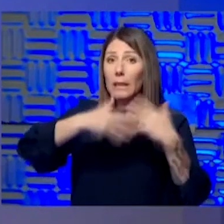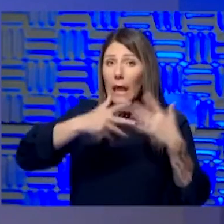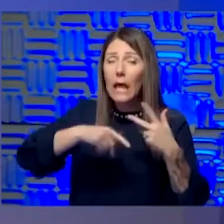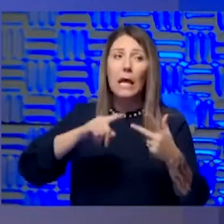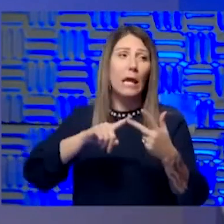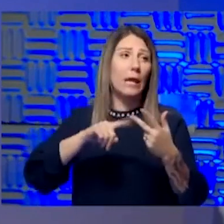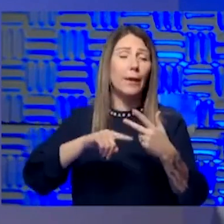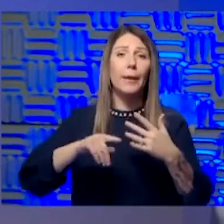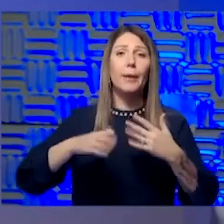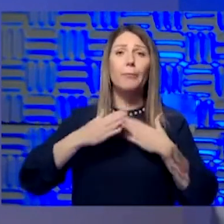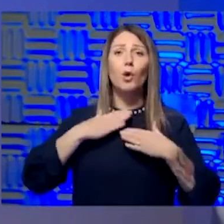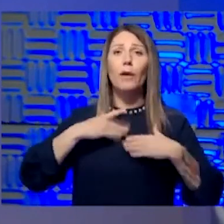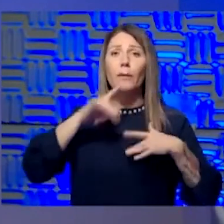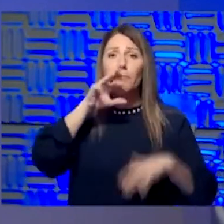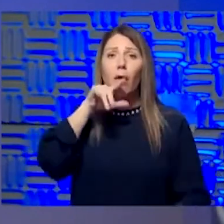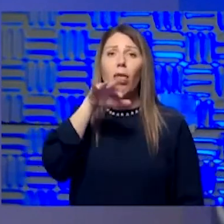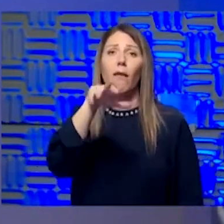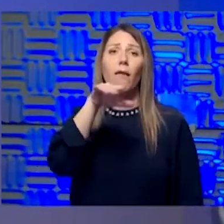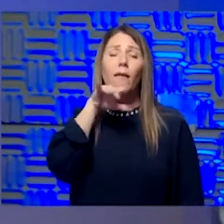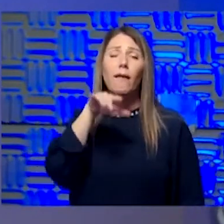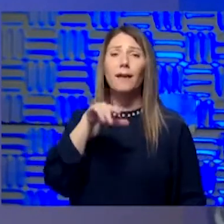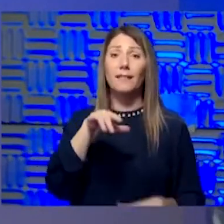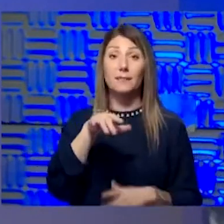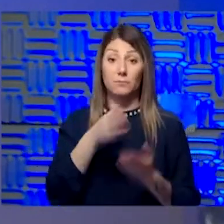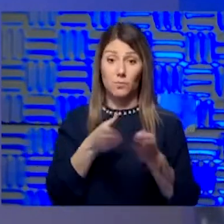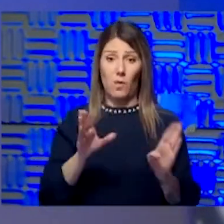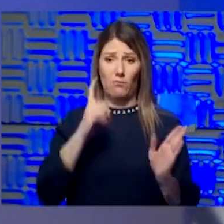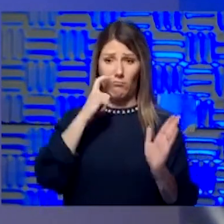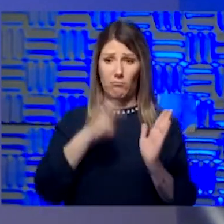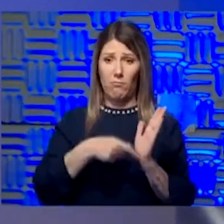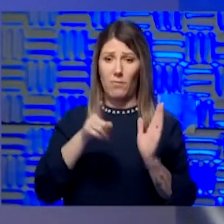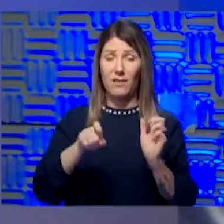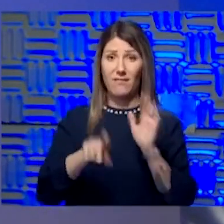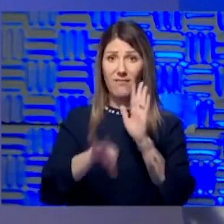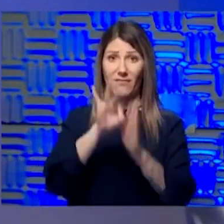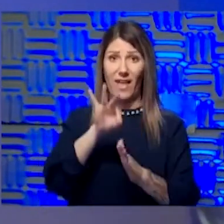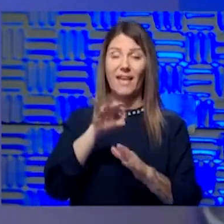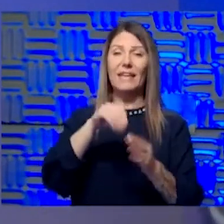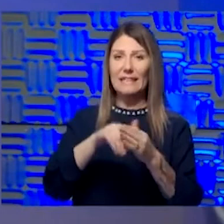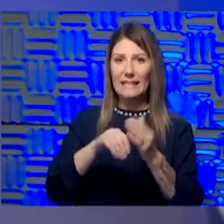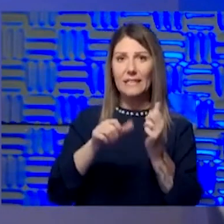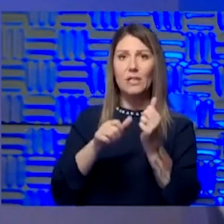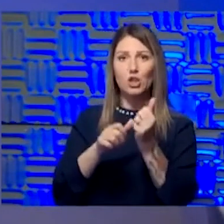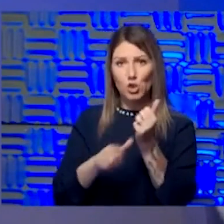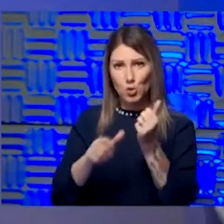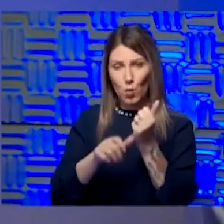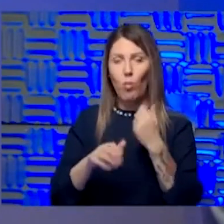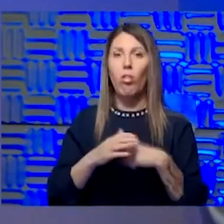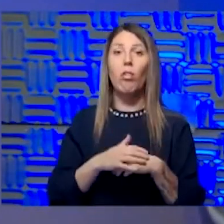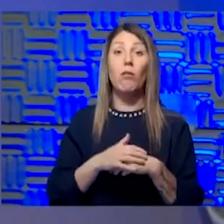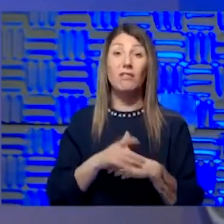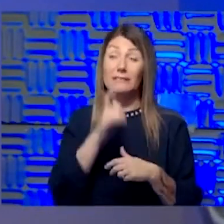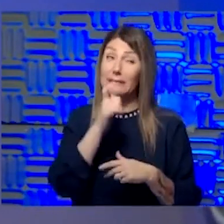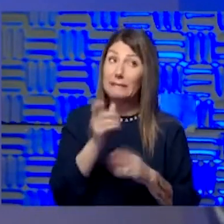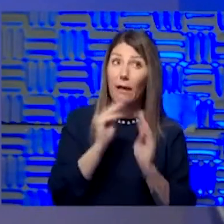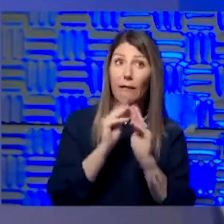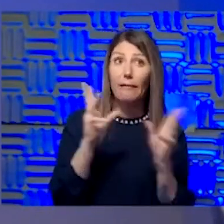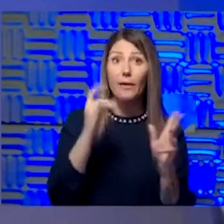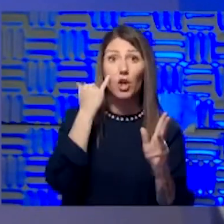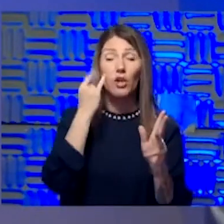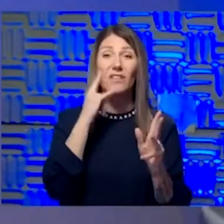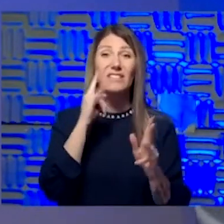secretions. It's been widely recognized that you can detect it in stool. It's unclear if it's infectious